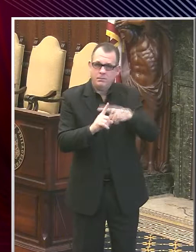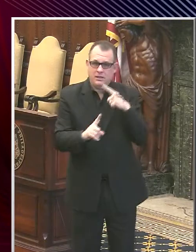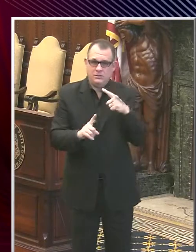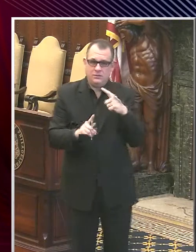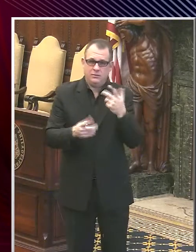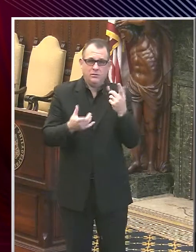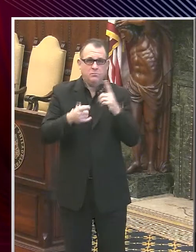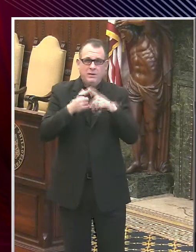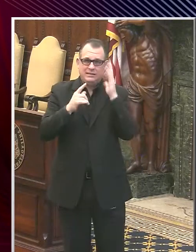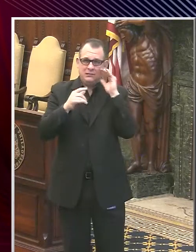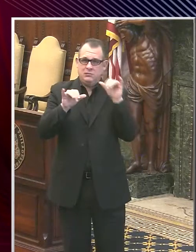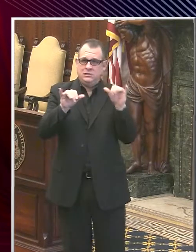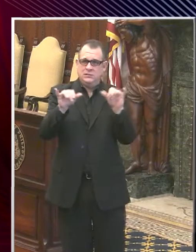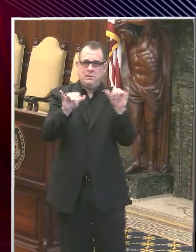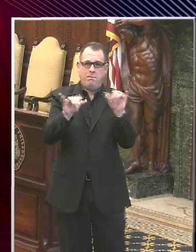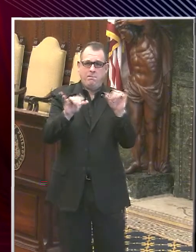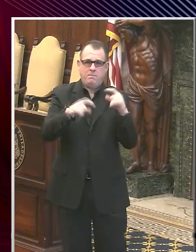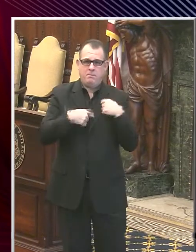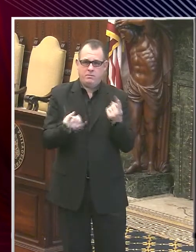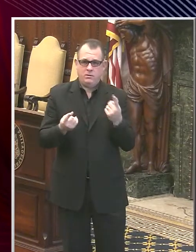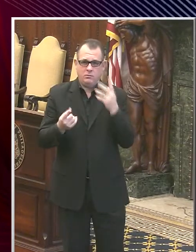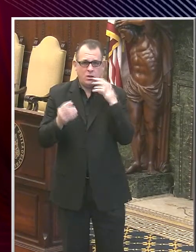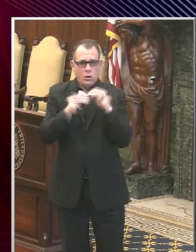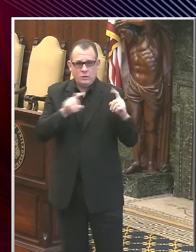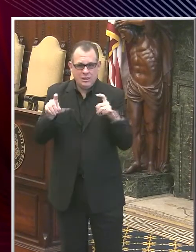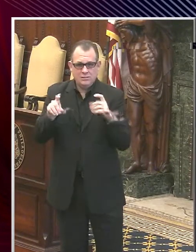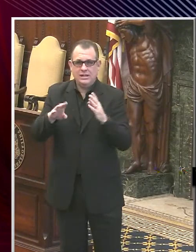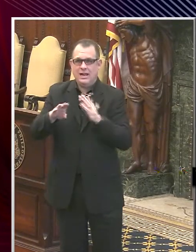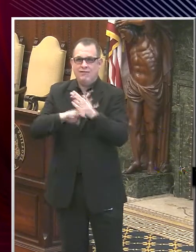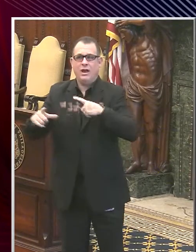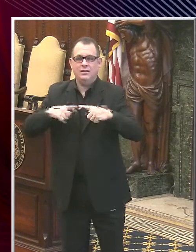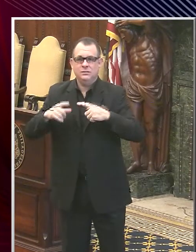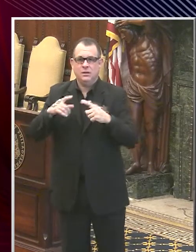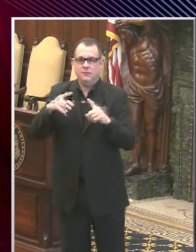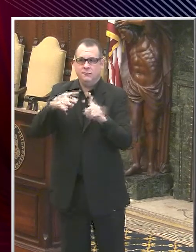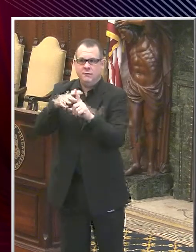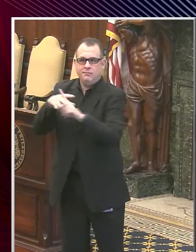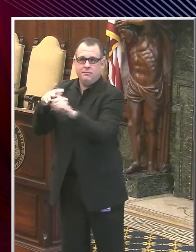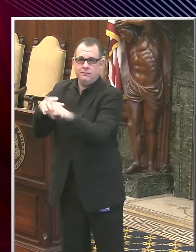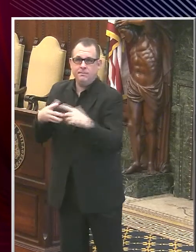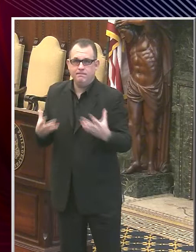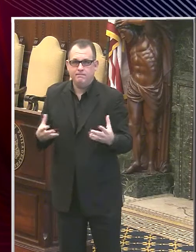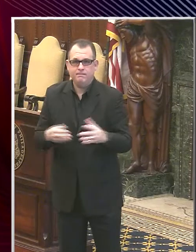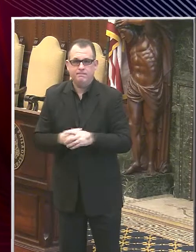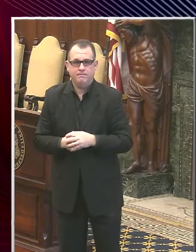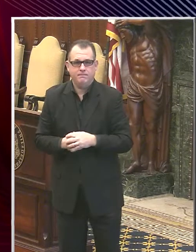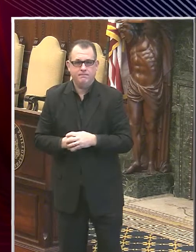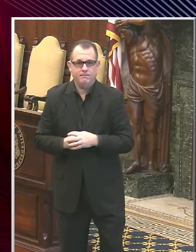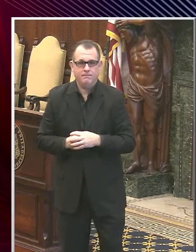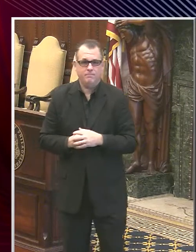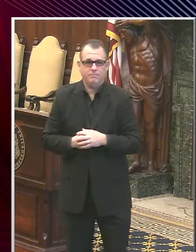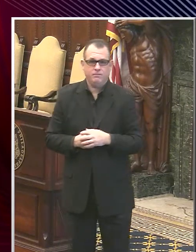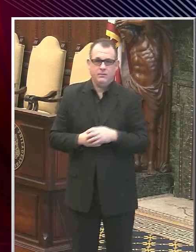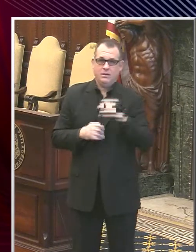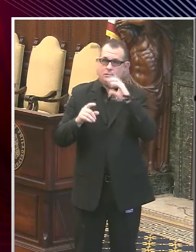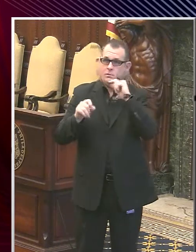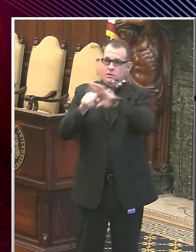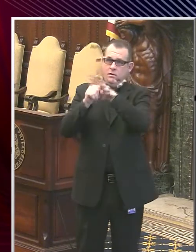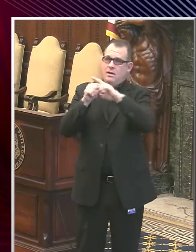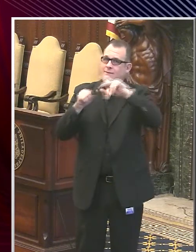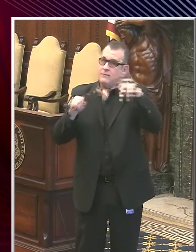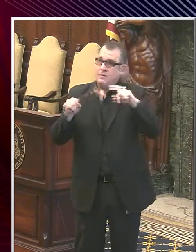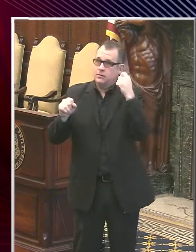we're about the same. And that's in part because there was more testing done after the holidays were over. Now, that's what's happening in